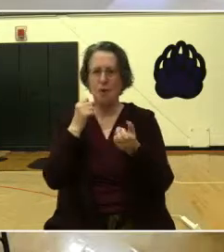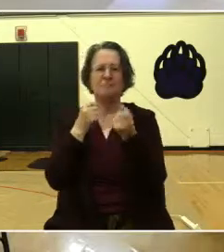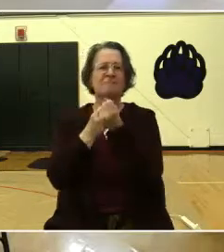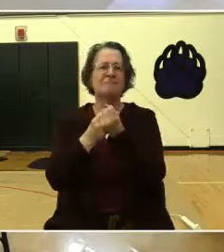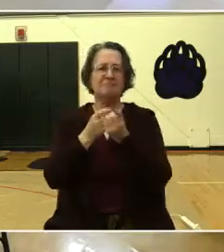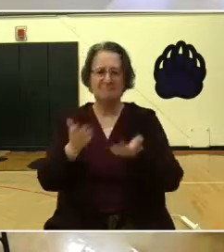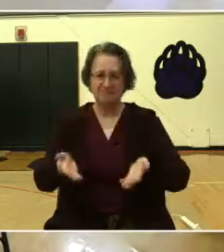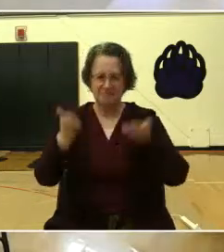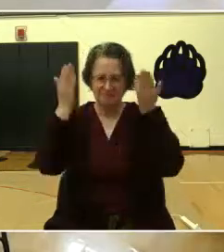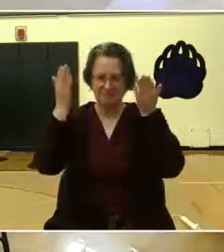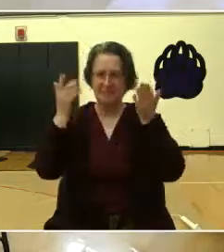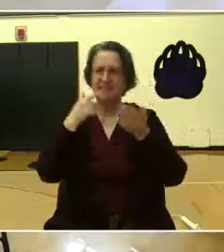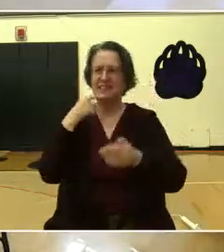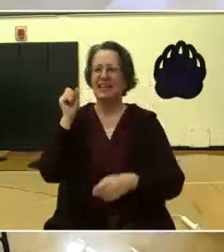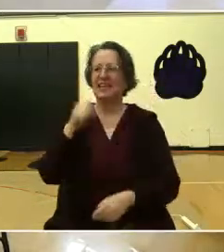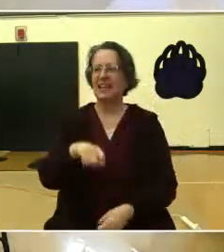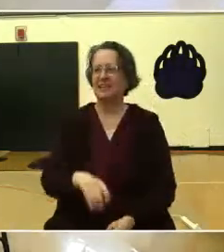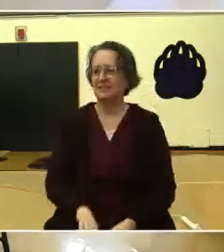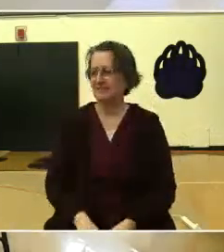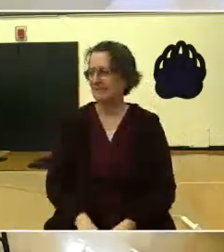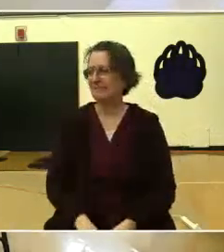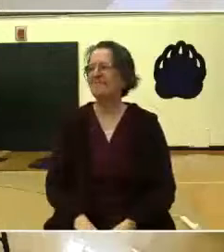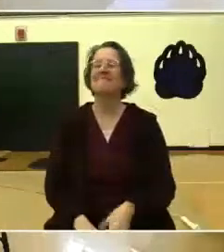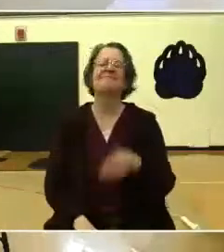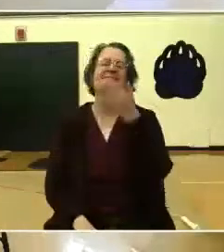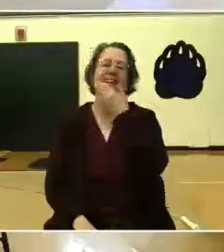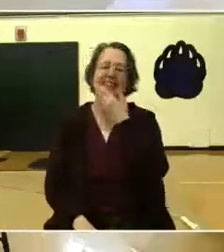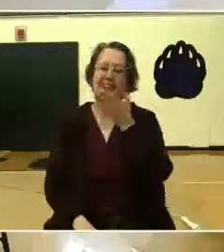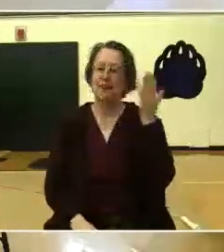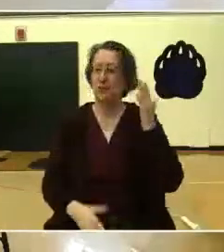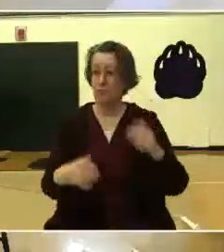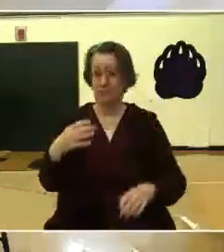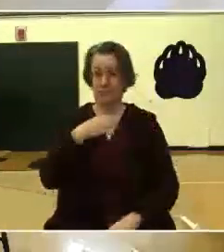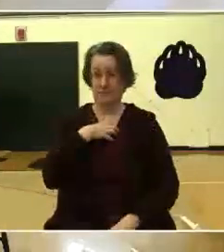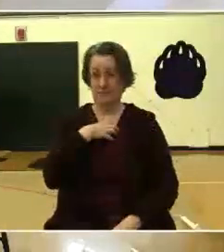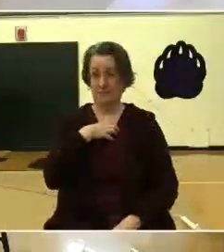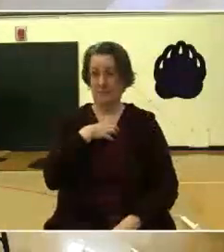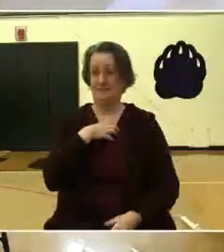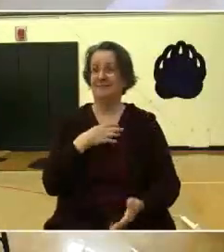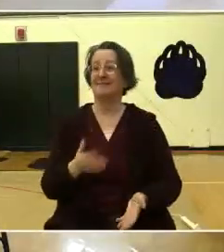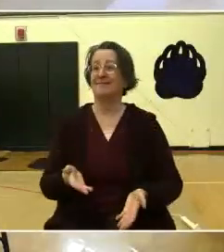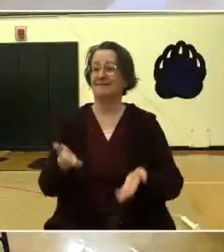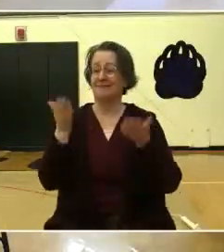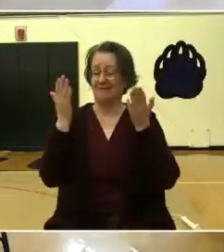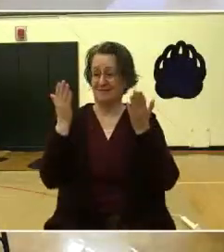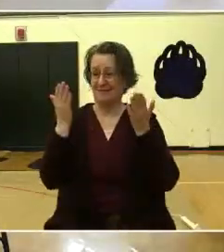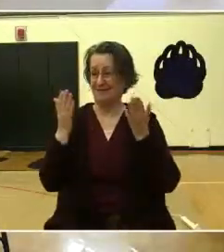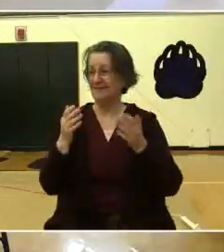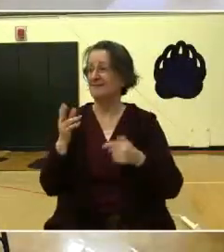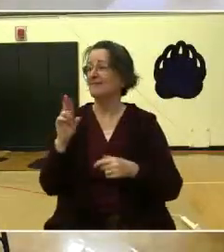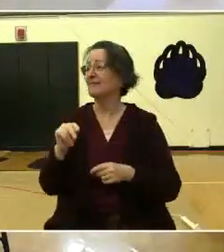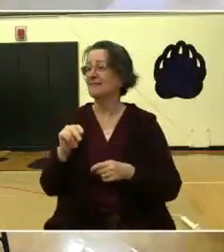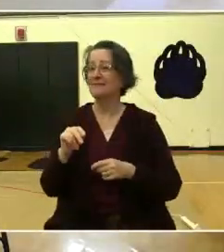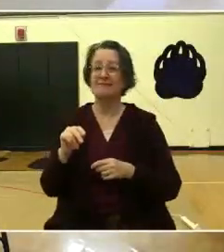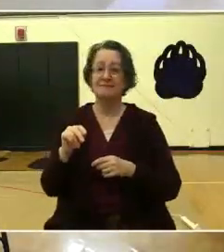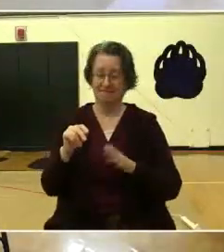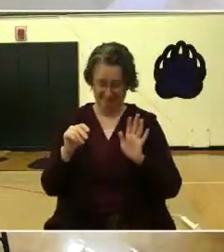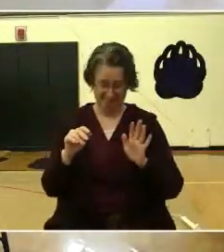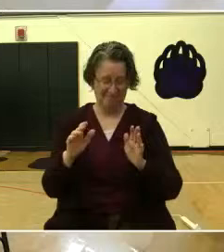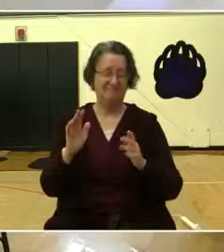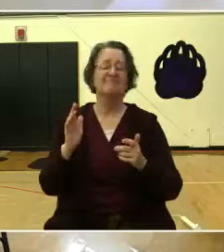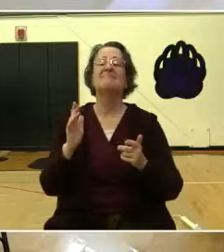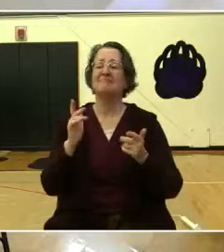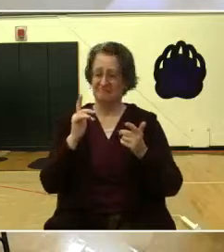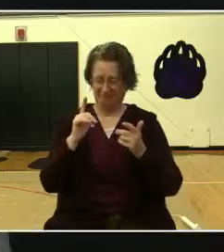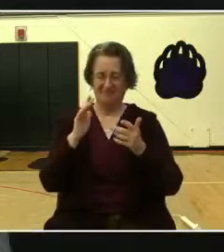rise and say I thank you all those opposed to article 9 please rise and say nay the eyes appear to have